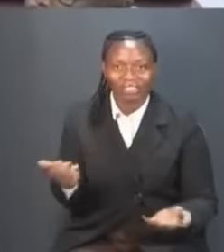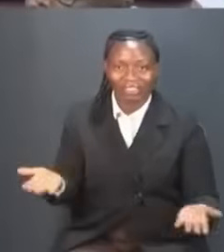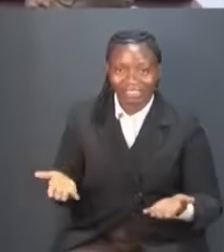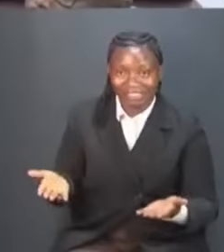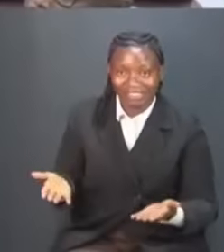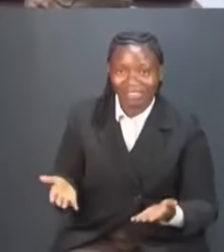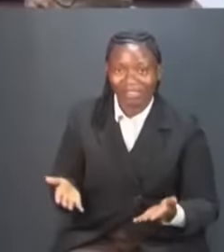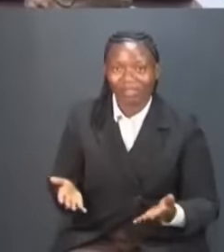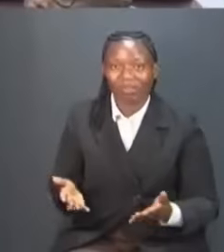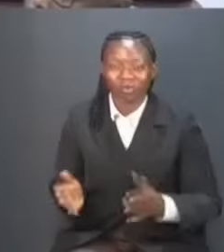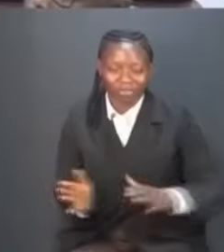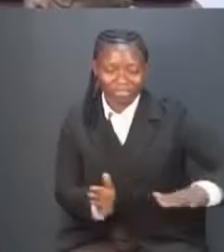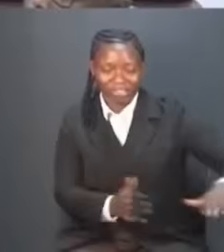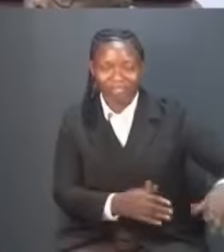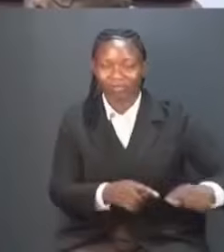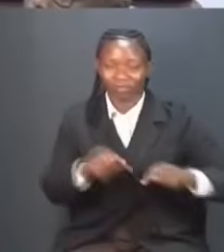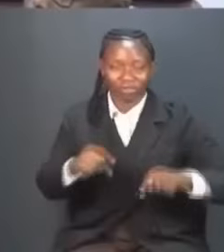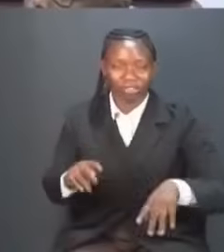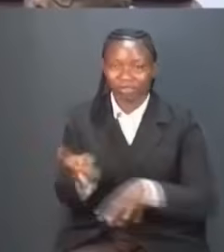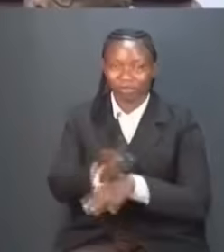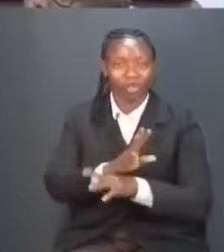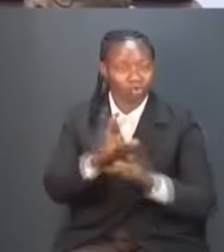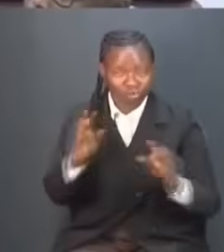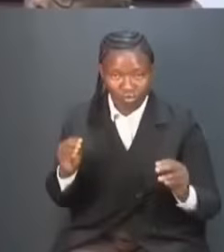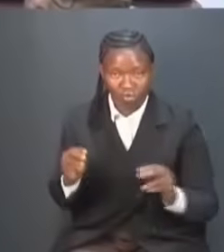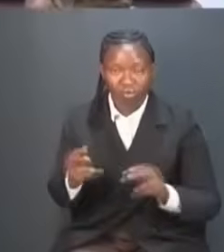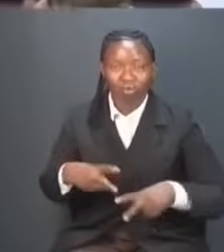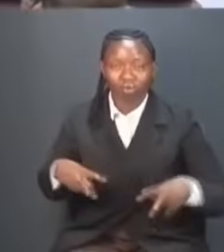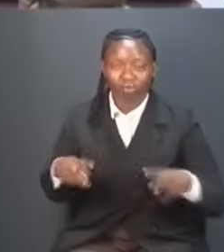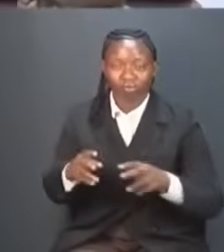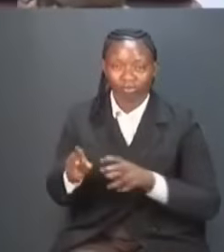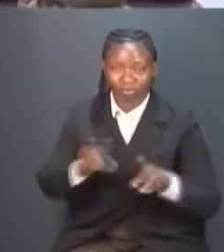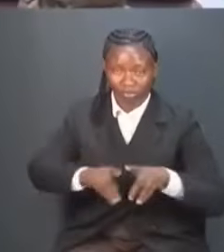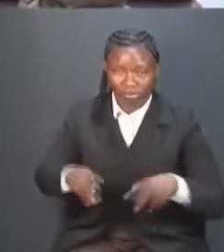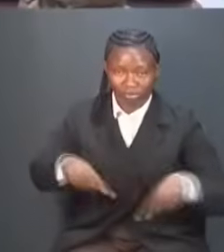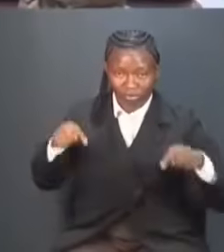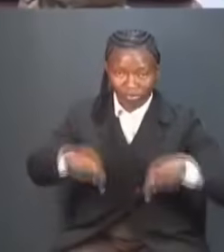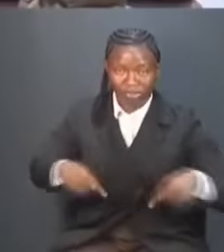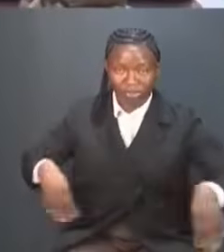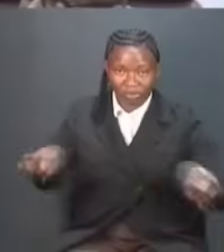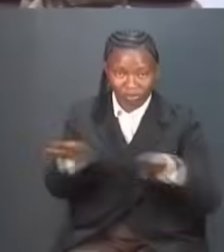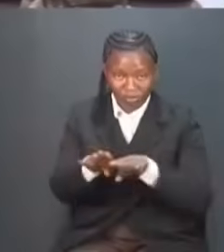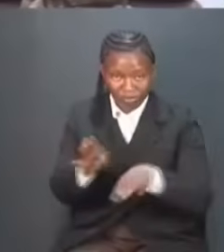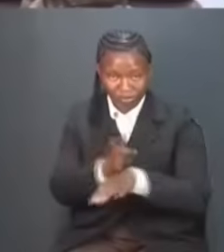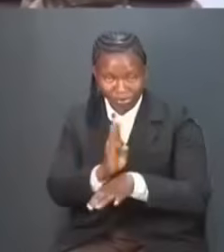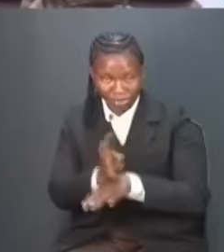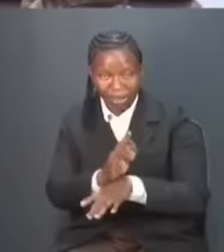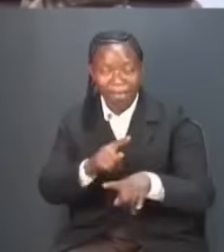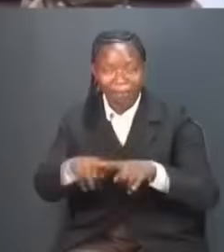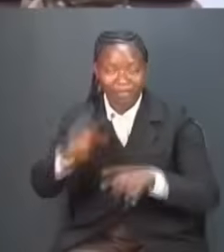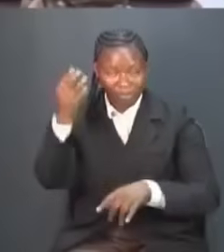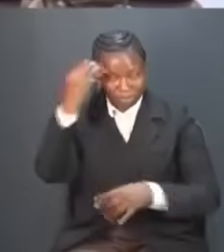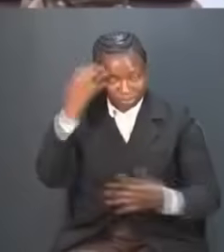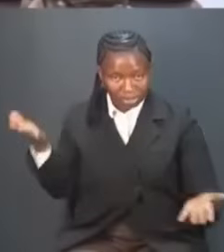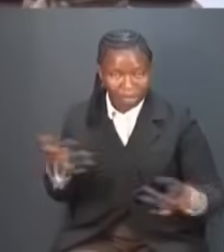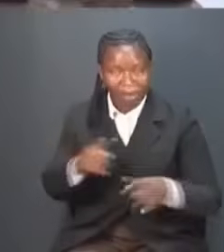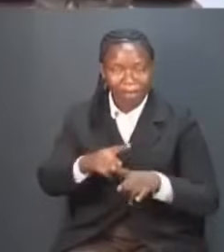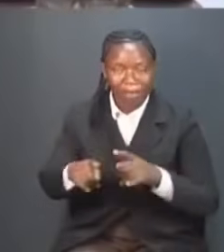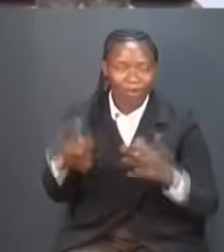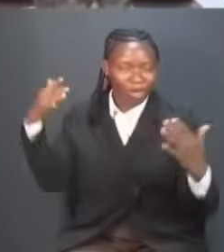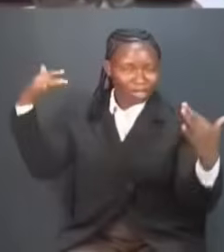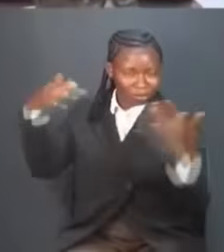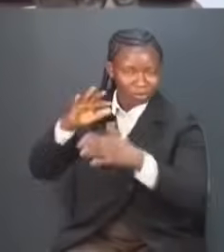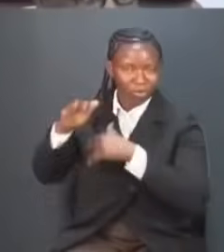should vary our order of business. No. We will vary our order of business because we want to do so, not because the minister is here. And that's what I expect you to